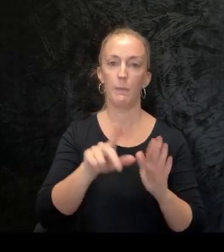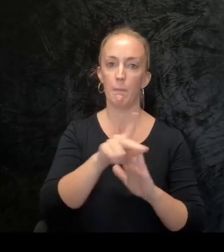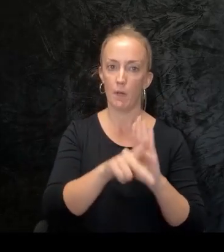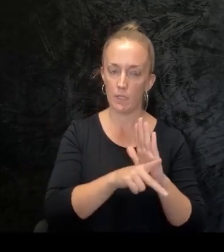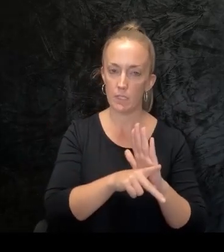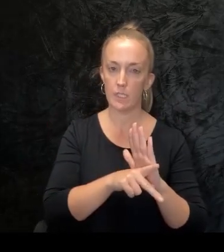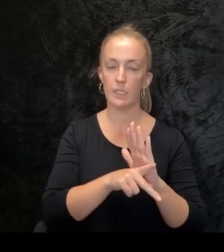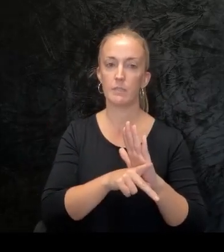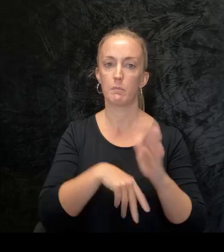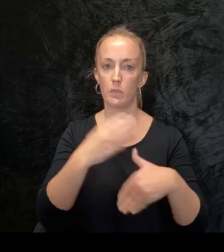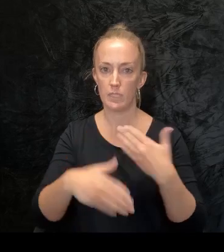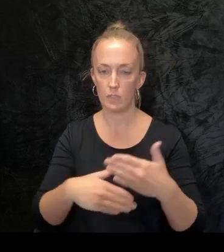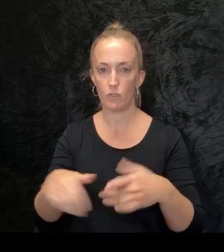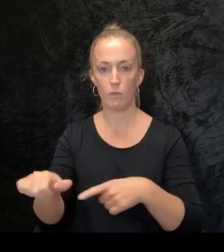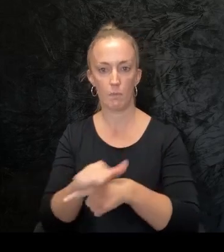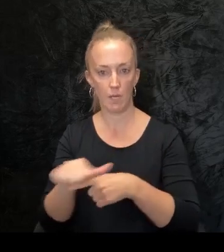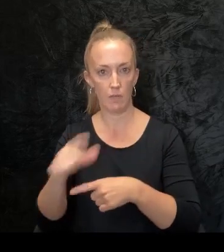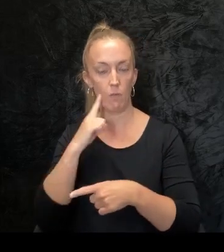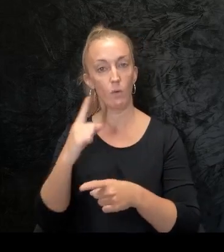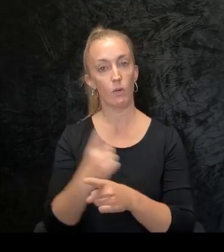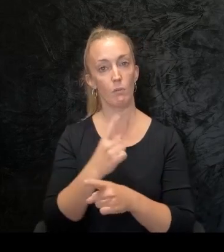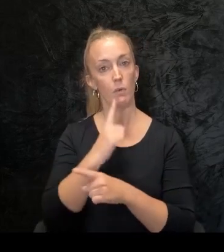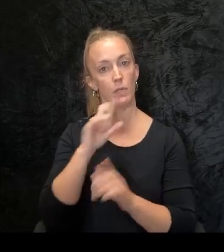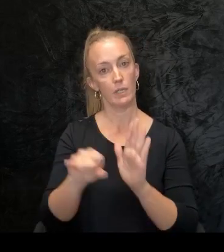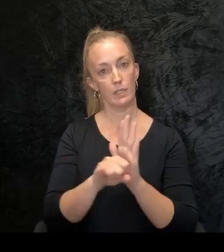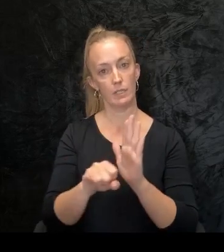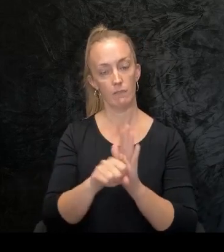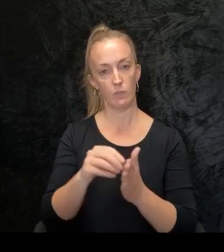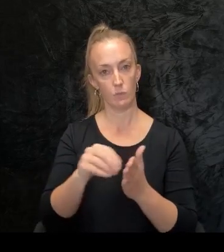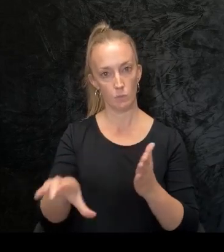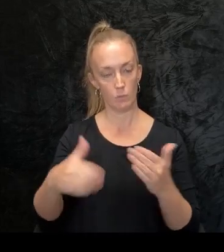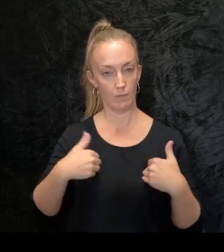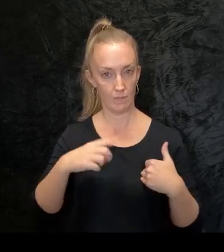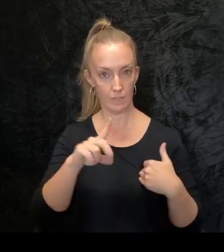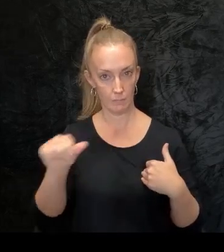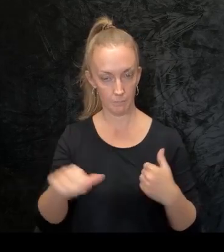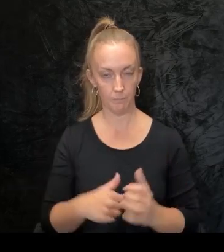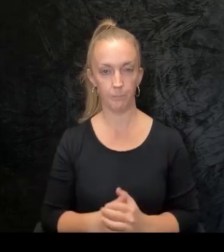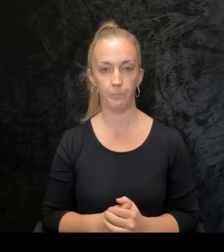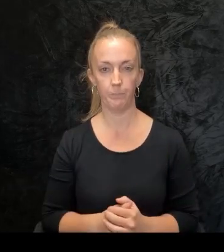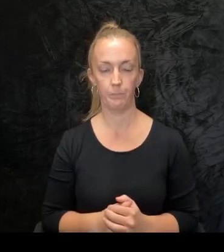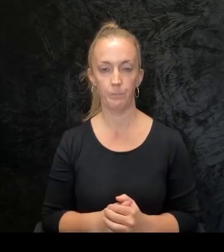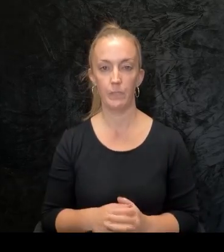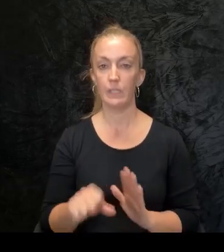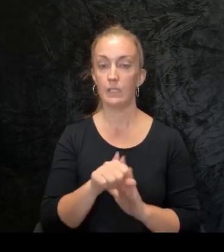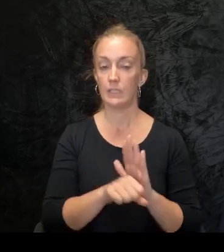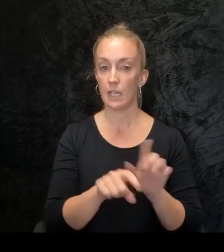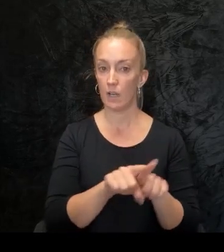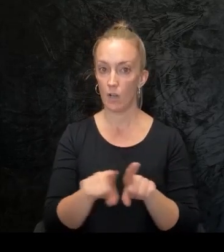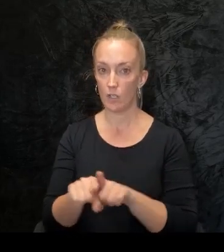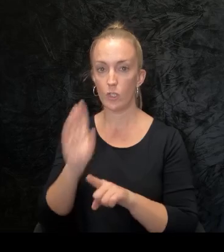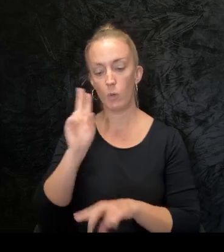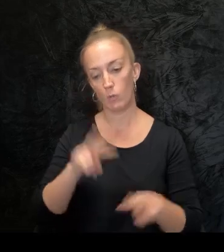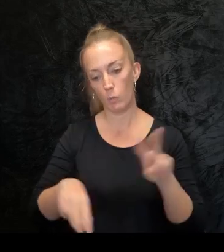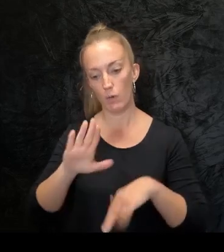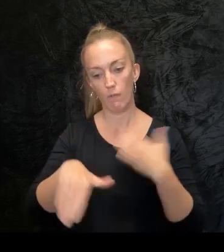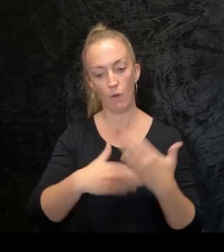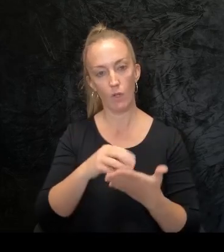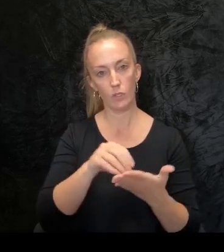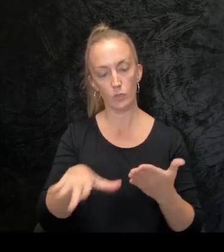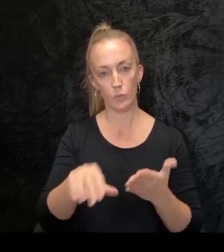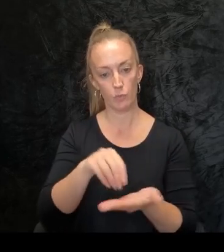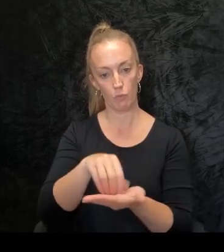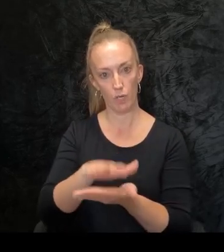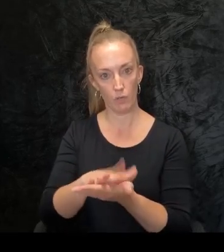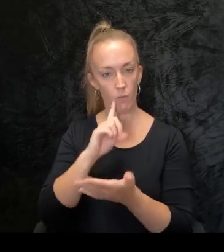appropriate identification of students with disabilities. The state also reviews student records in each of the racial